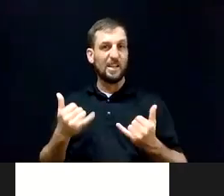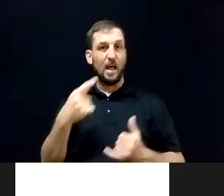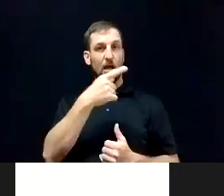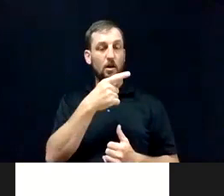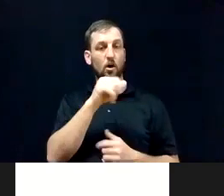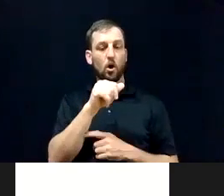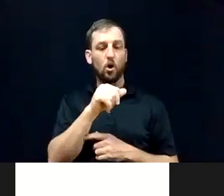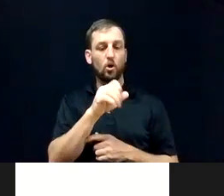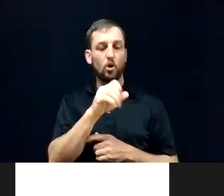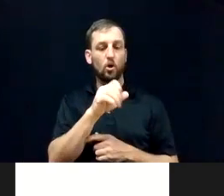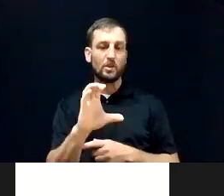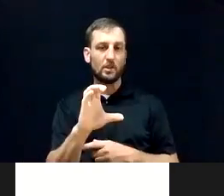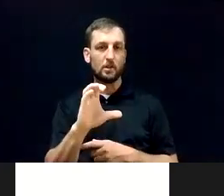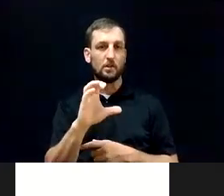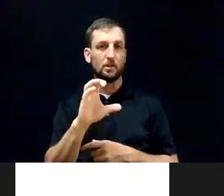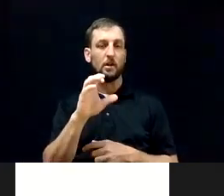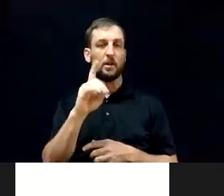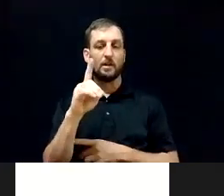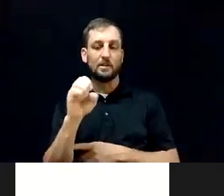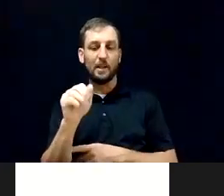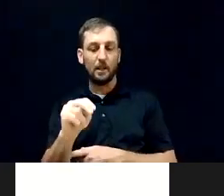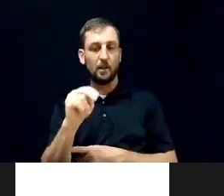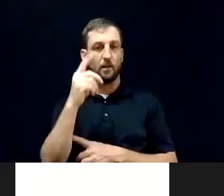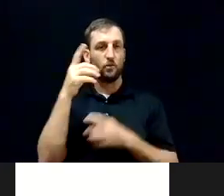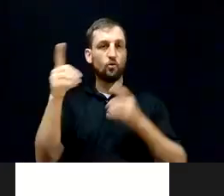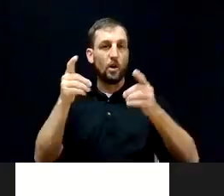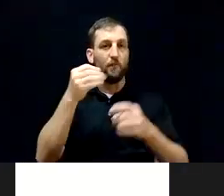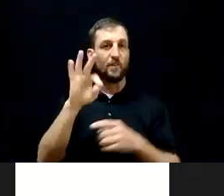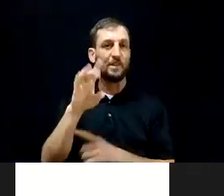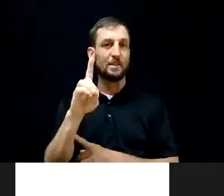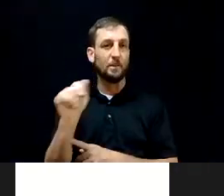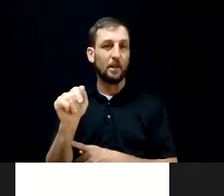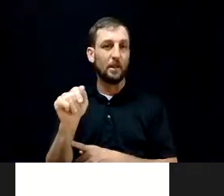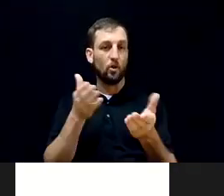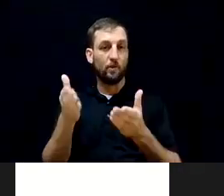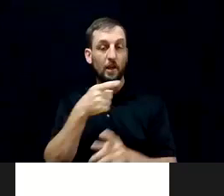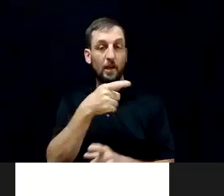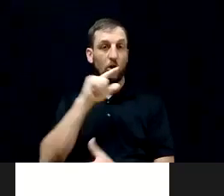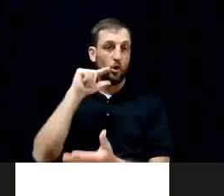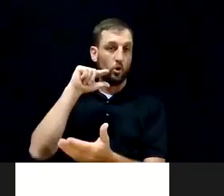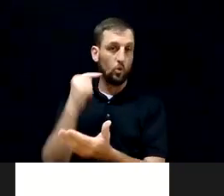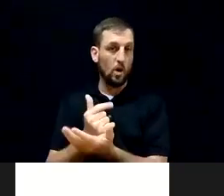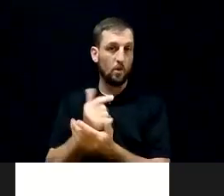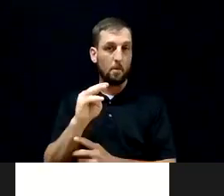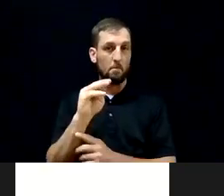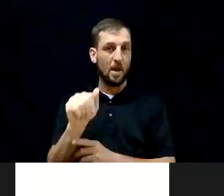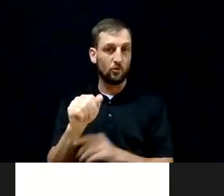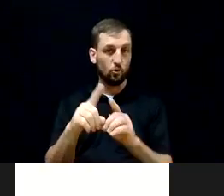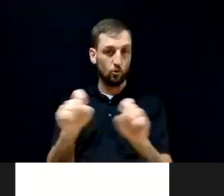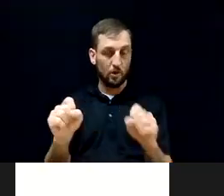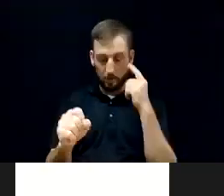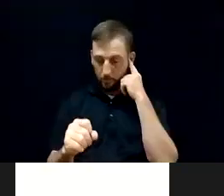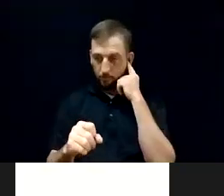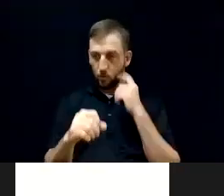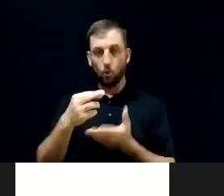and Director of Disability Services. Benjamin graduated with a master's degree in